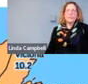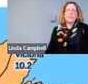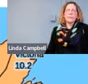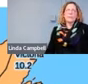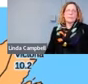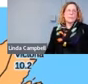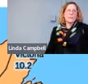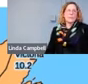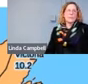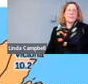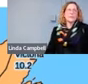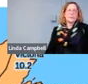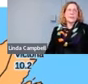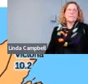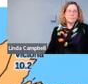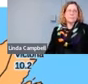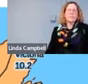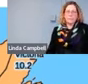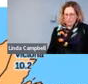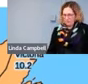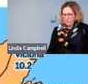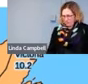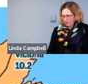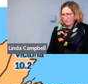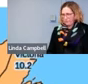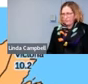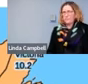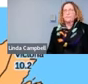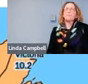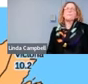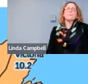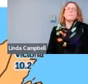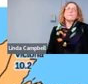are typically those warm water species.